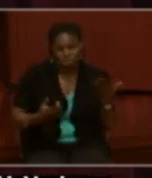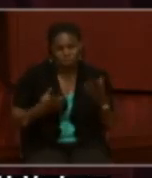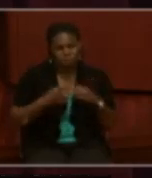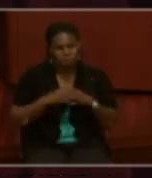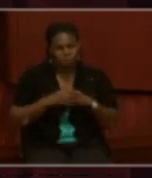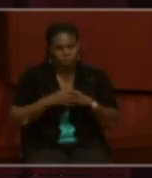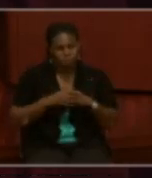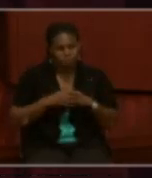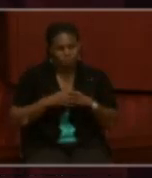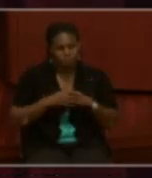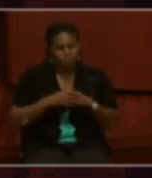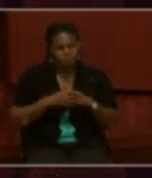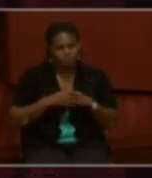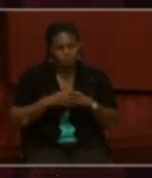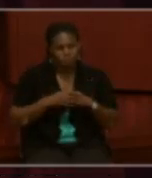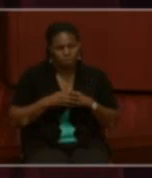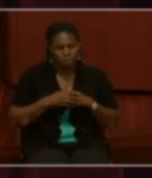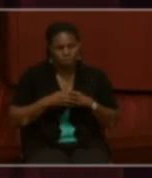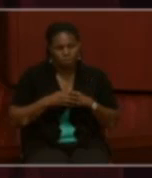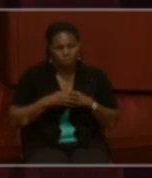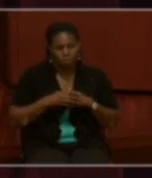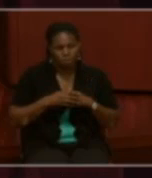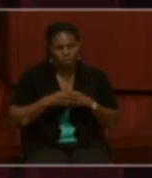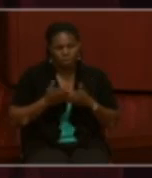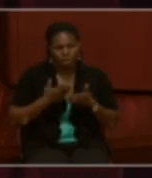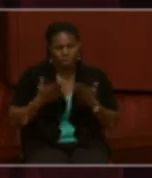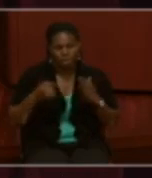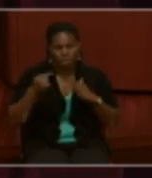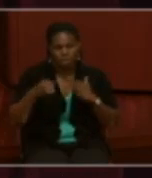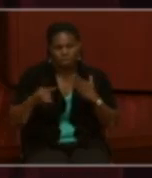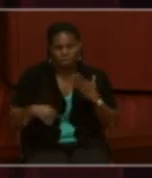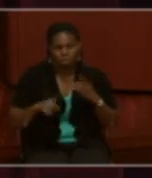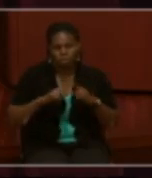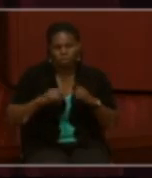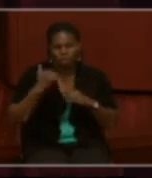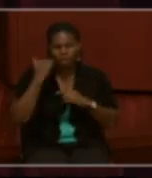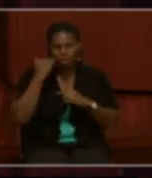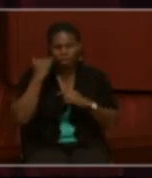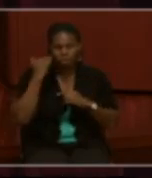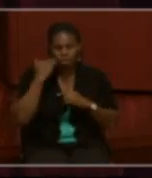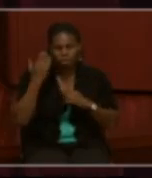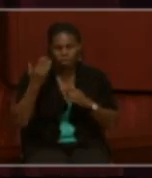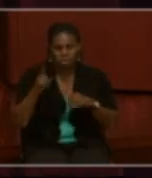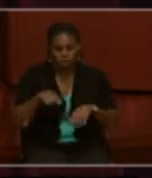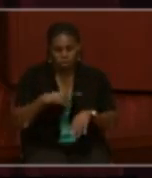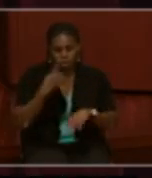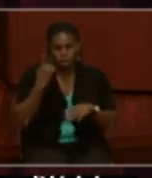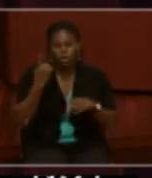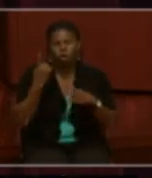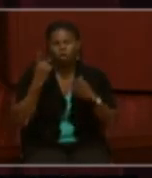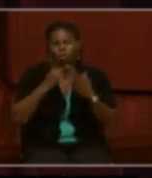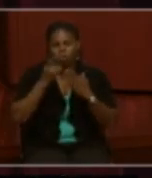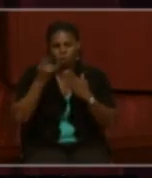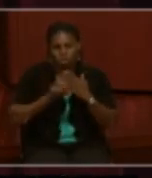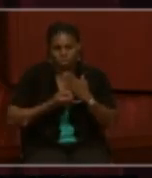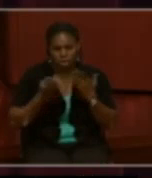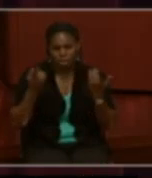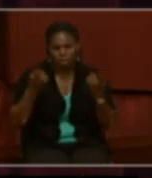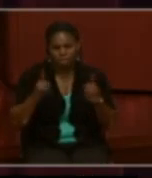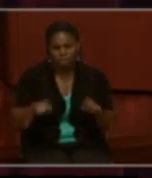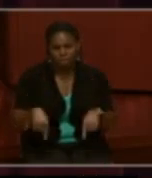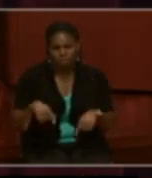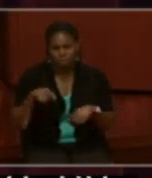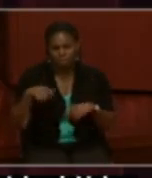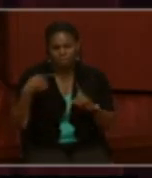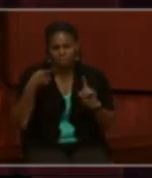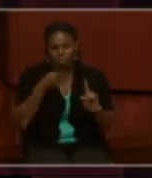into any deep details, but I know that's a long-term project that they have embarked on. We're at this